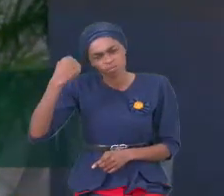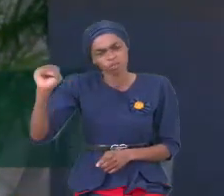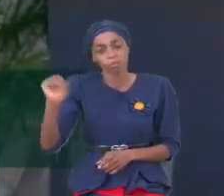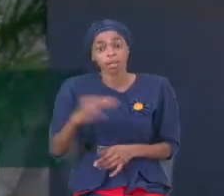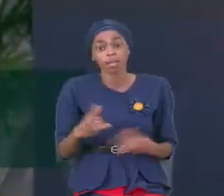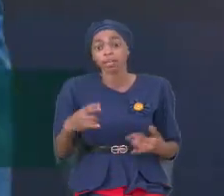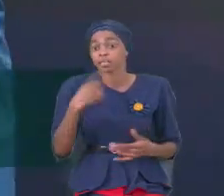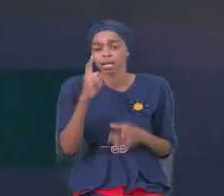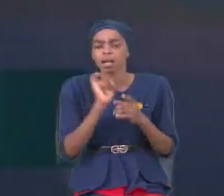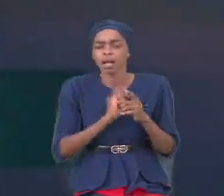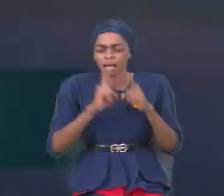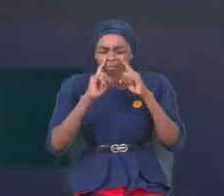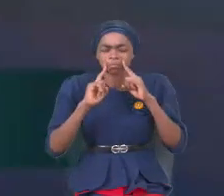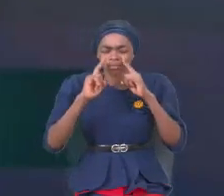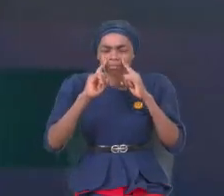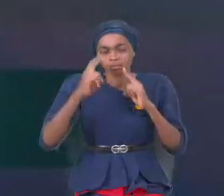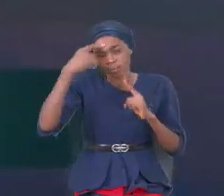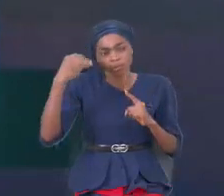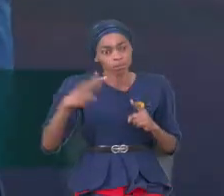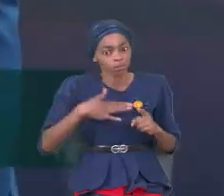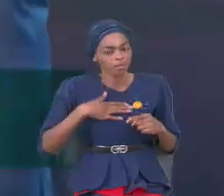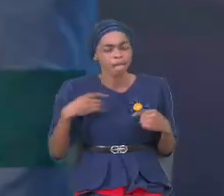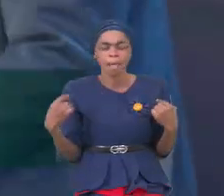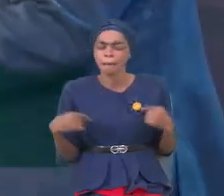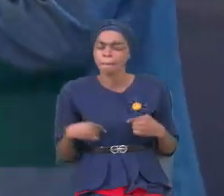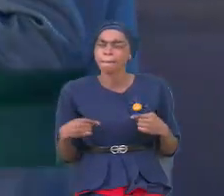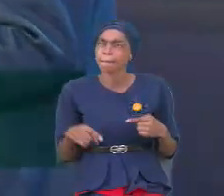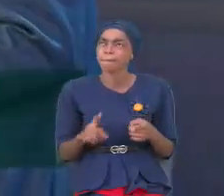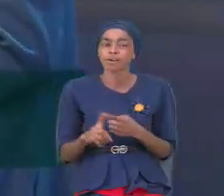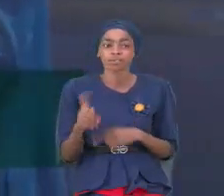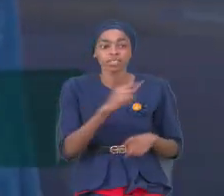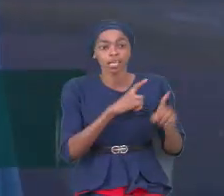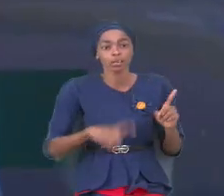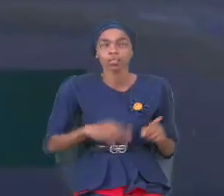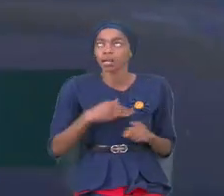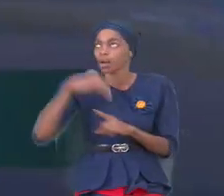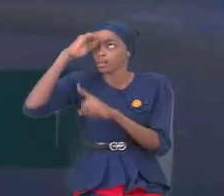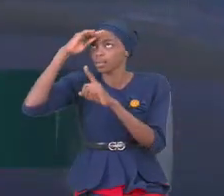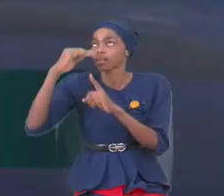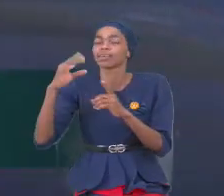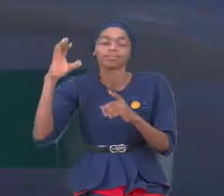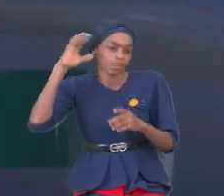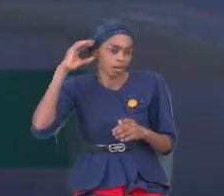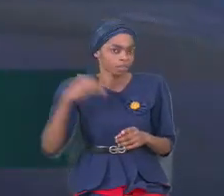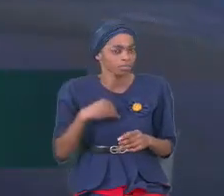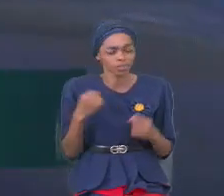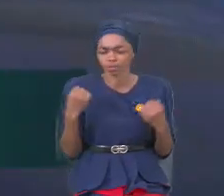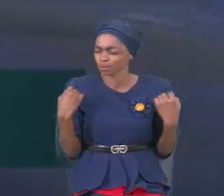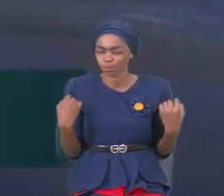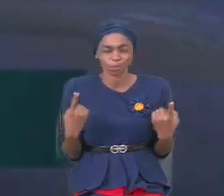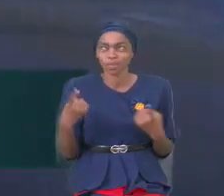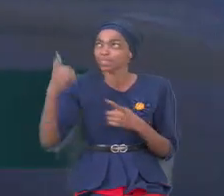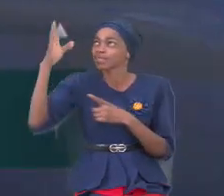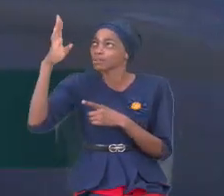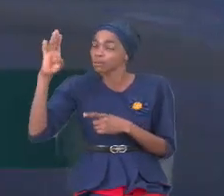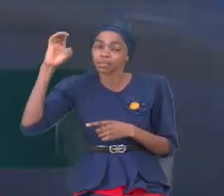cried by reason of mine affliction unto the Lord, and he heard me. Surprisingly, he heard me,